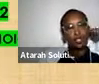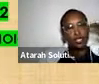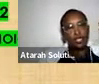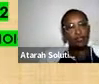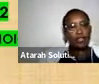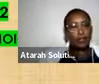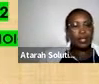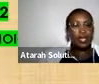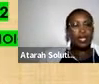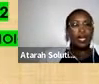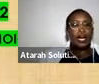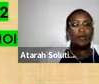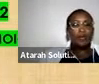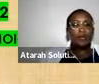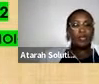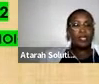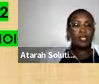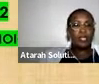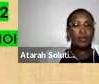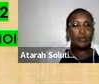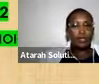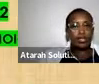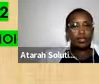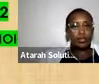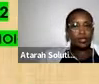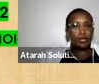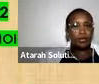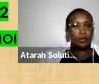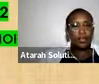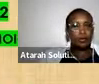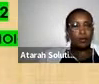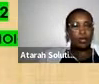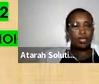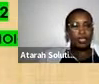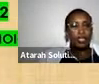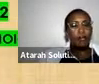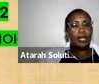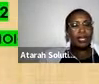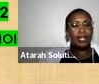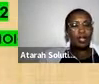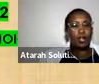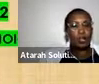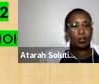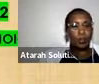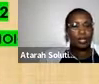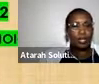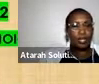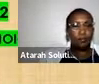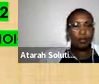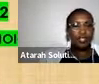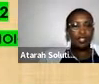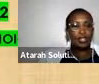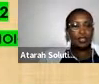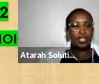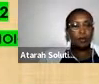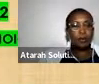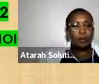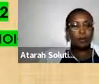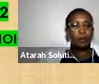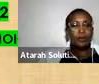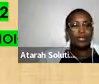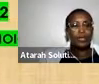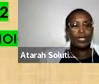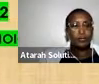delivering constructive feedback, high performance teams, those are who are remote, millennial onboarding, managing